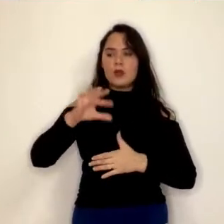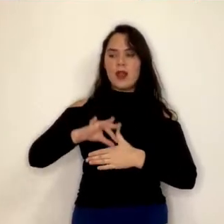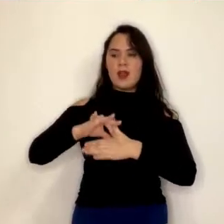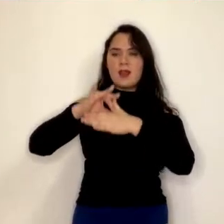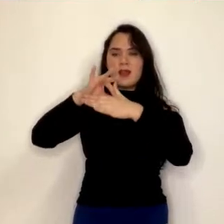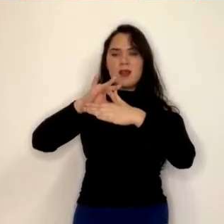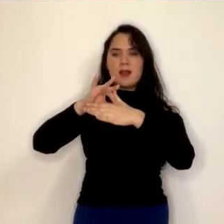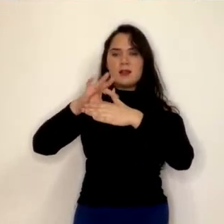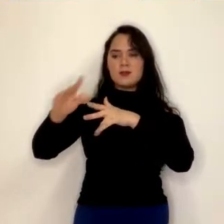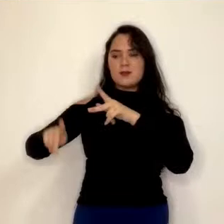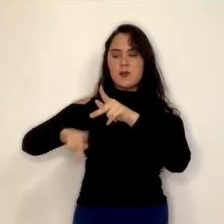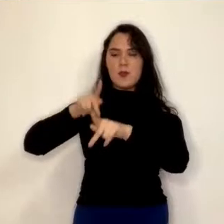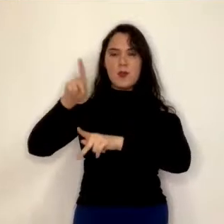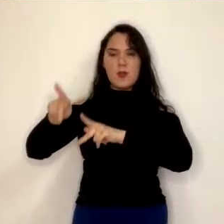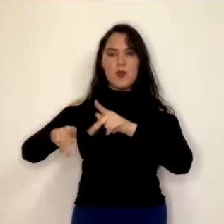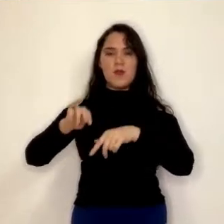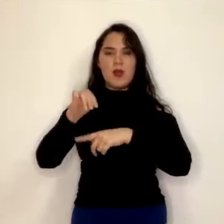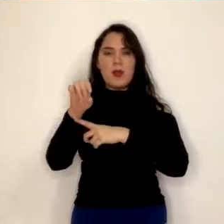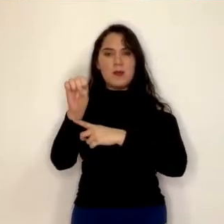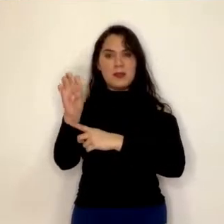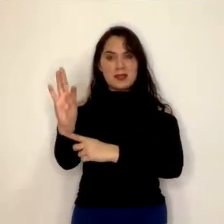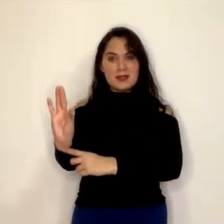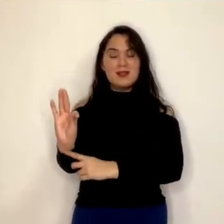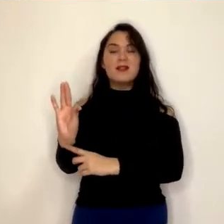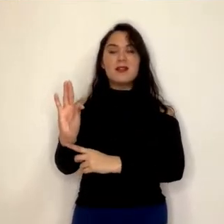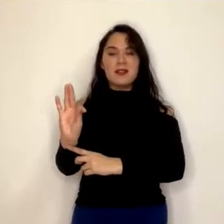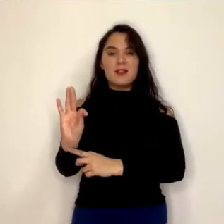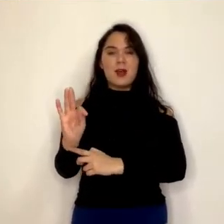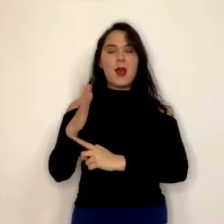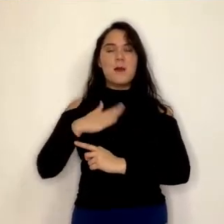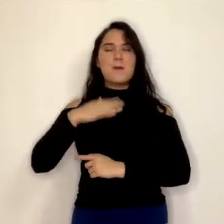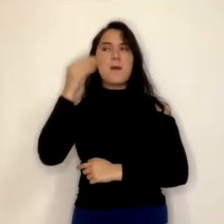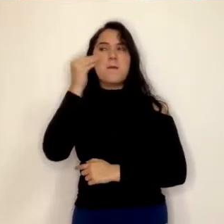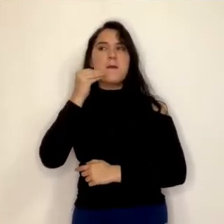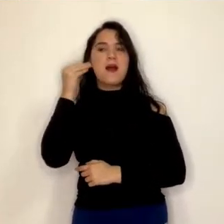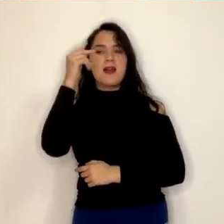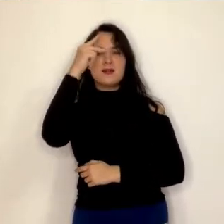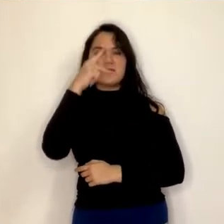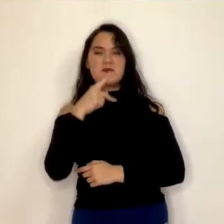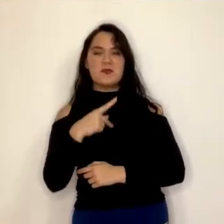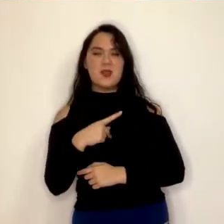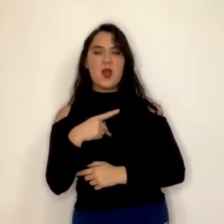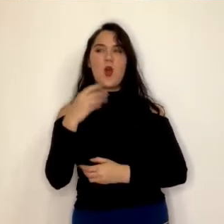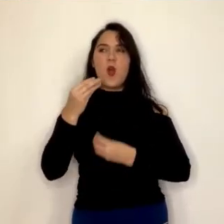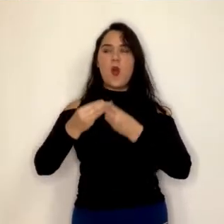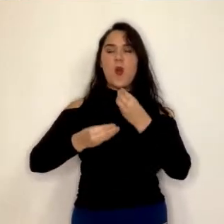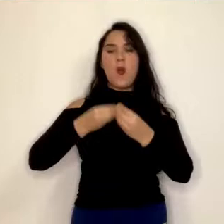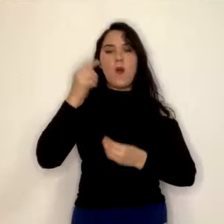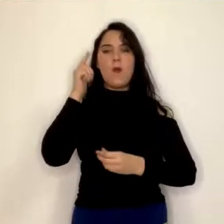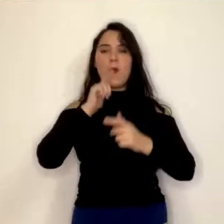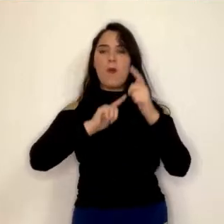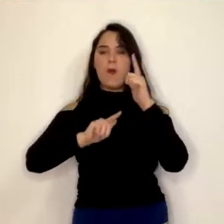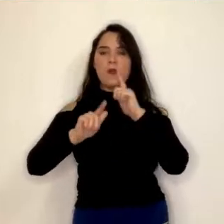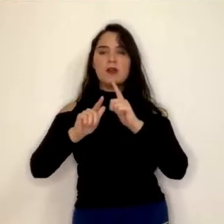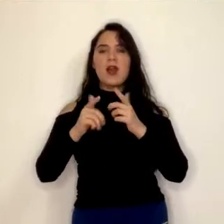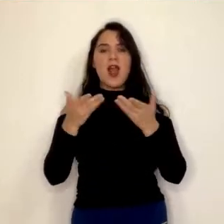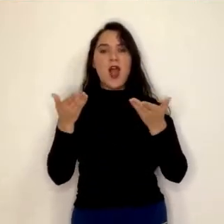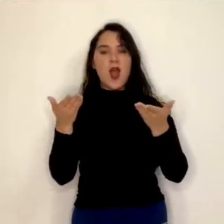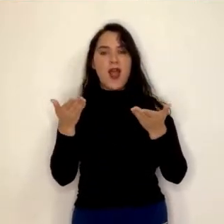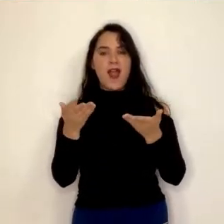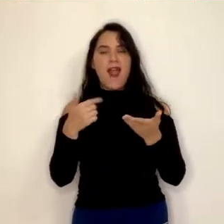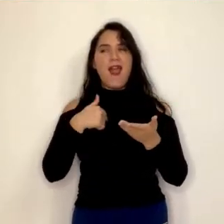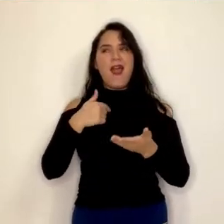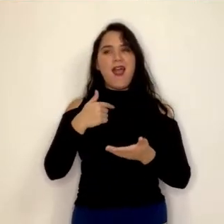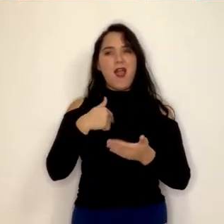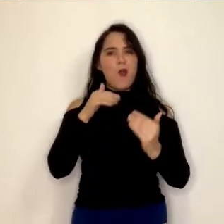the context of thinking about meritocracy and all the popular leadership at MST and my personal experience in